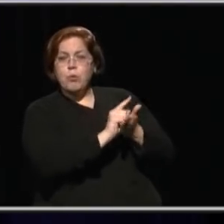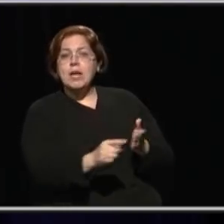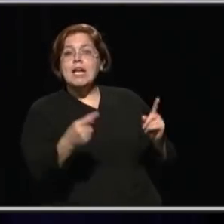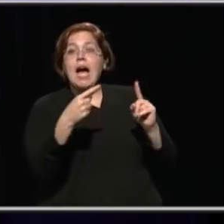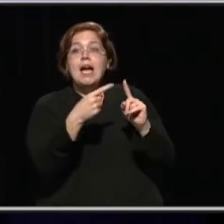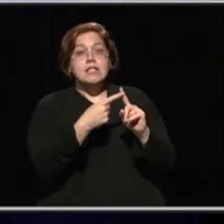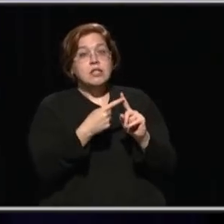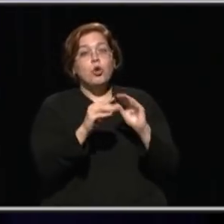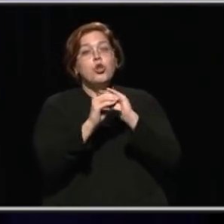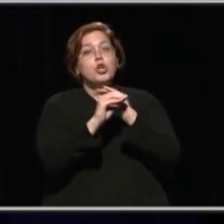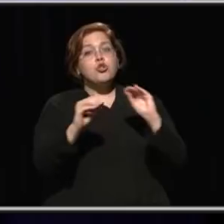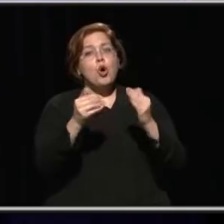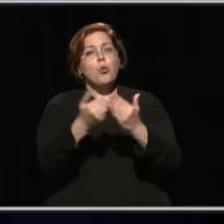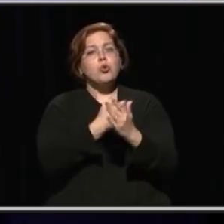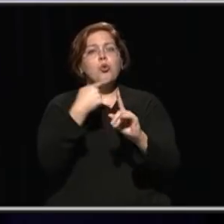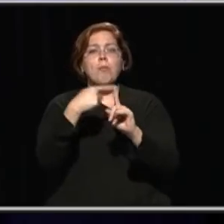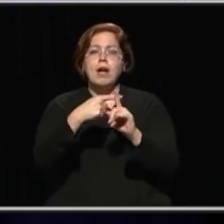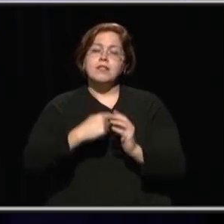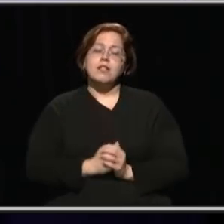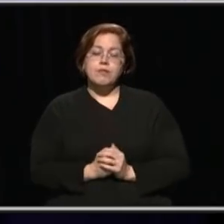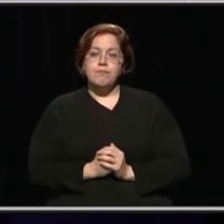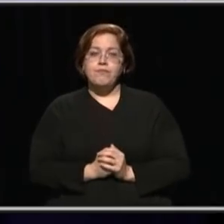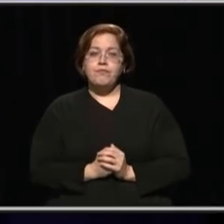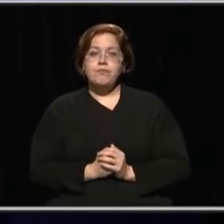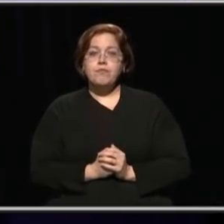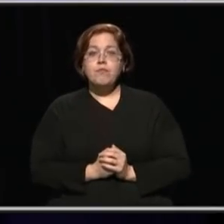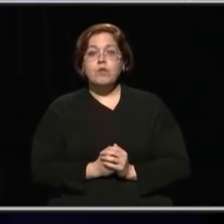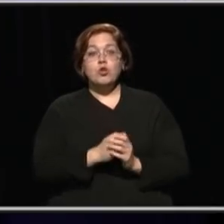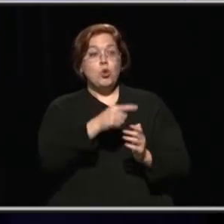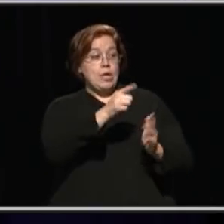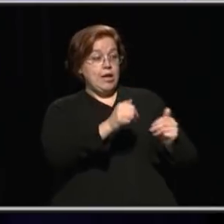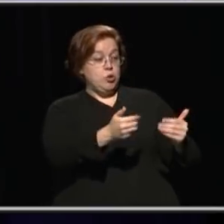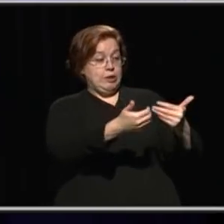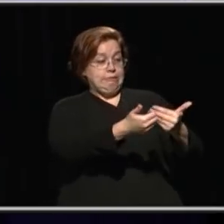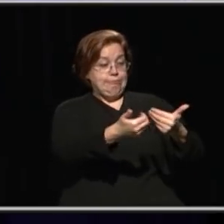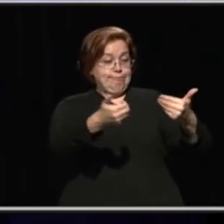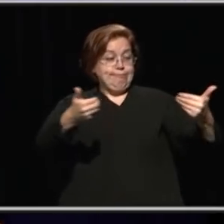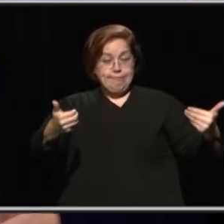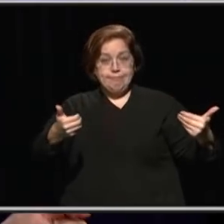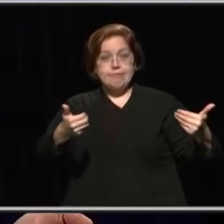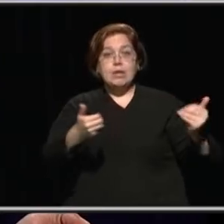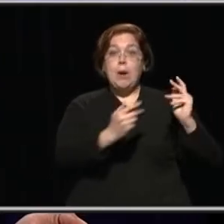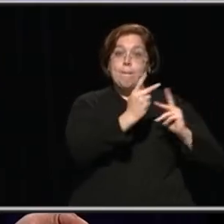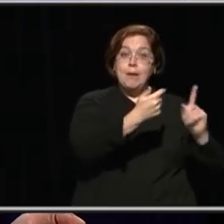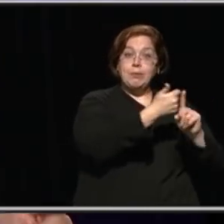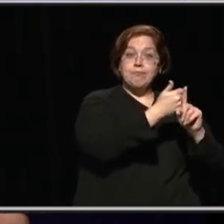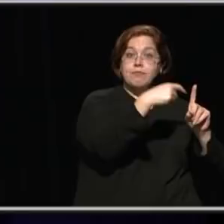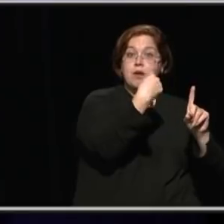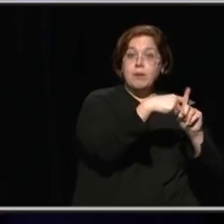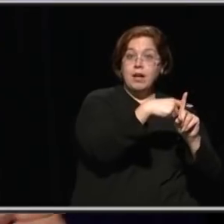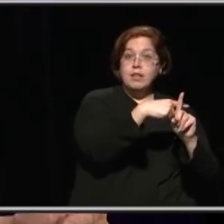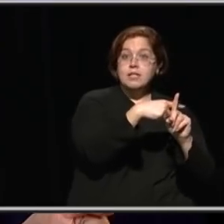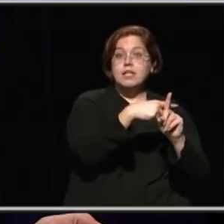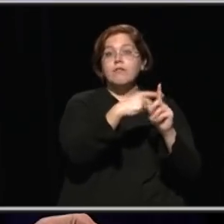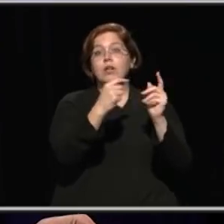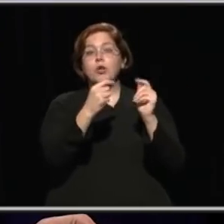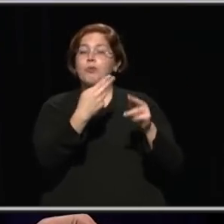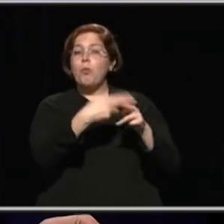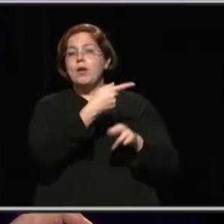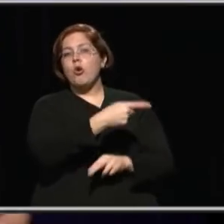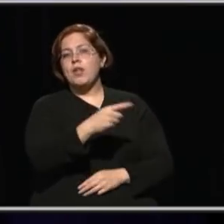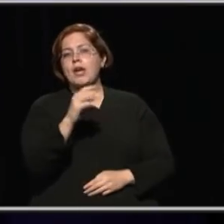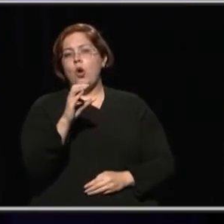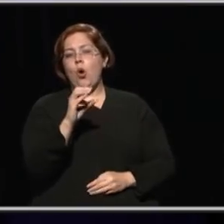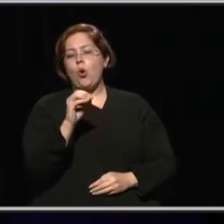don't find any new positives. So that way you can separate out the residents who are positive, and we call that